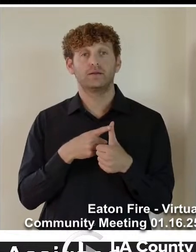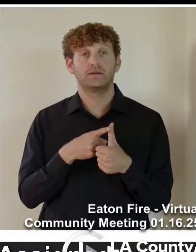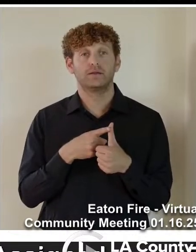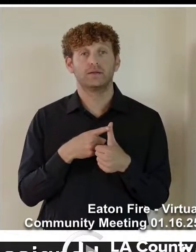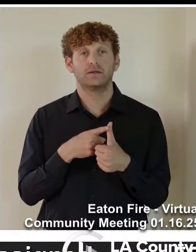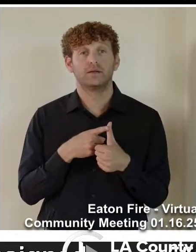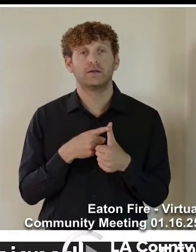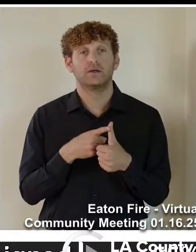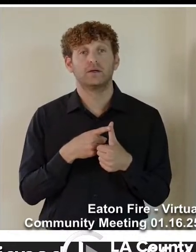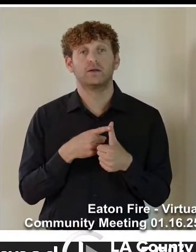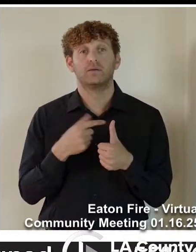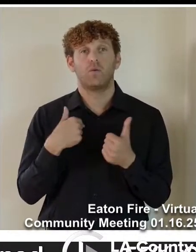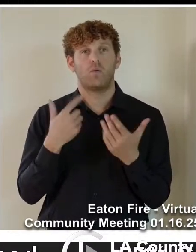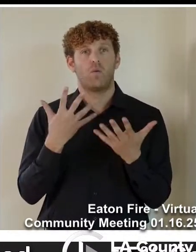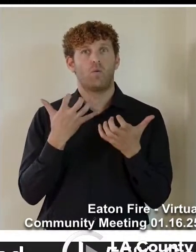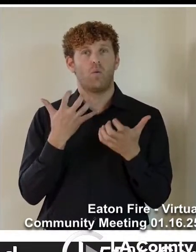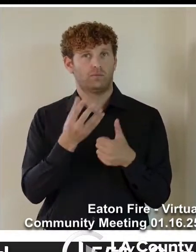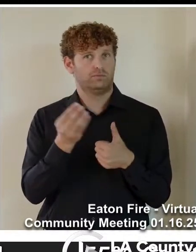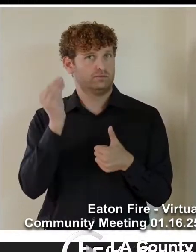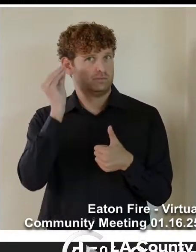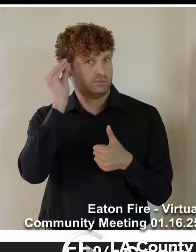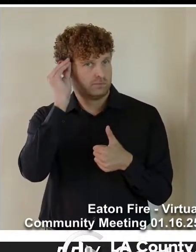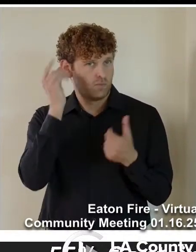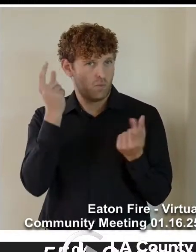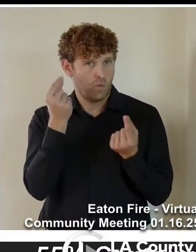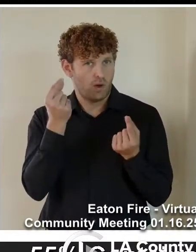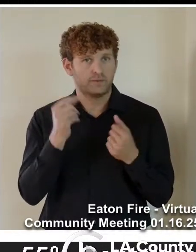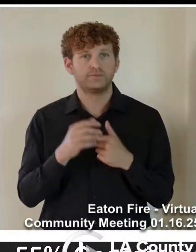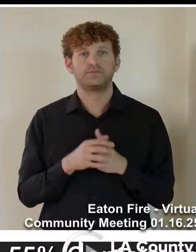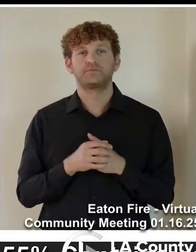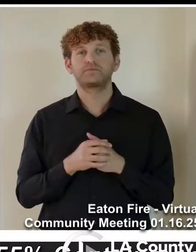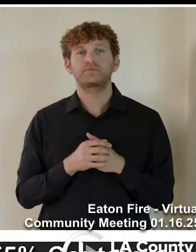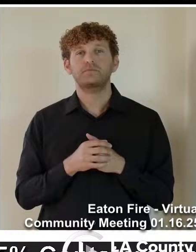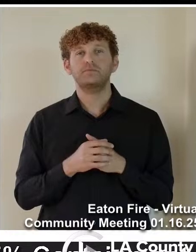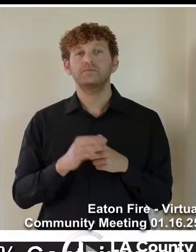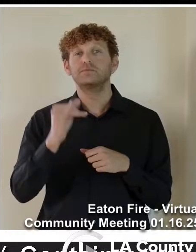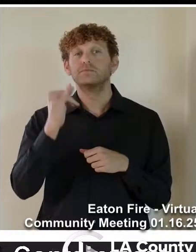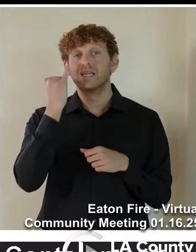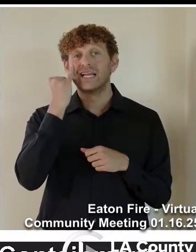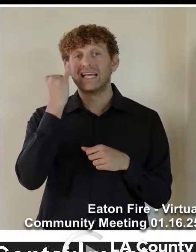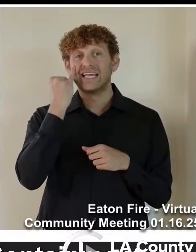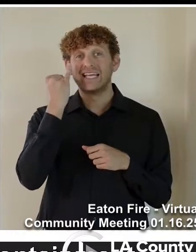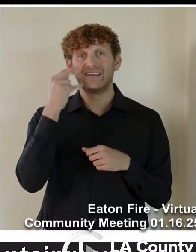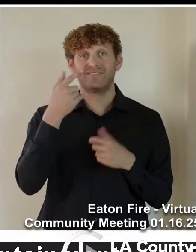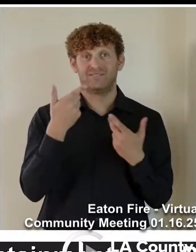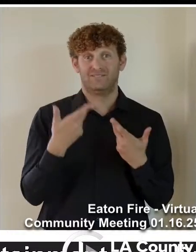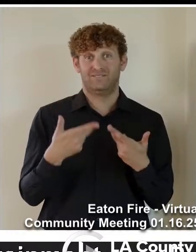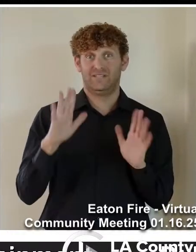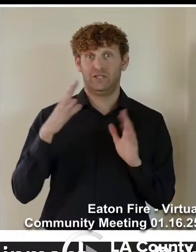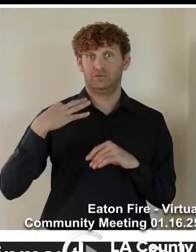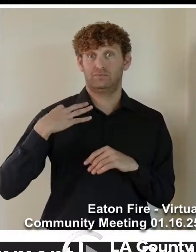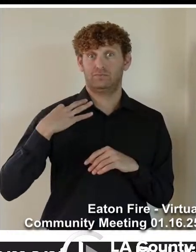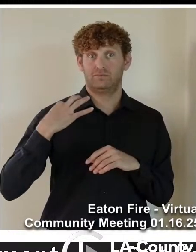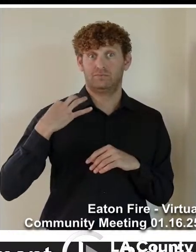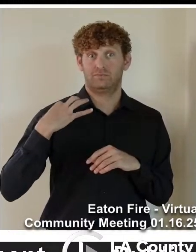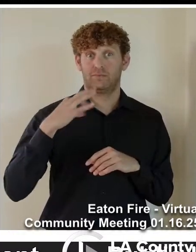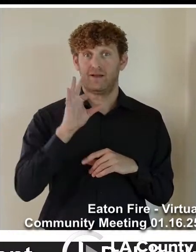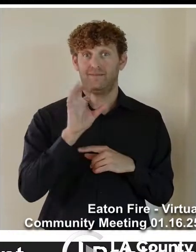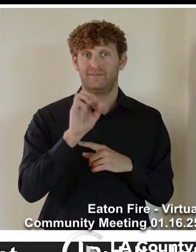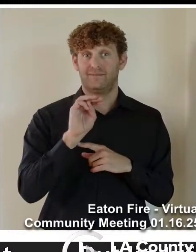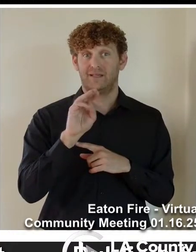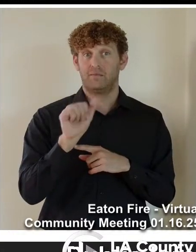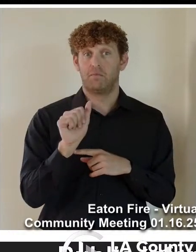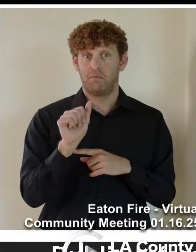kind of take note of this, okay? Number one, if you have applied for FEMA assistance and you have received